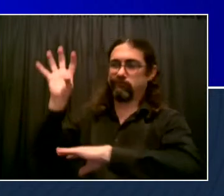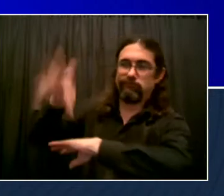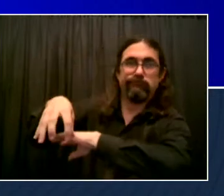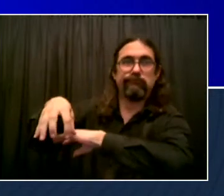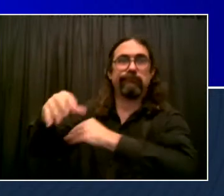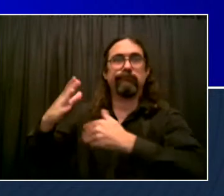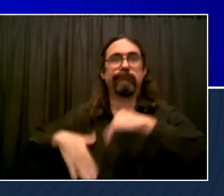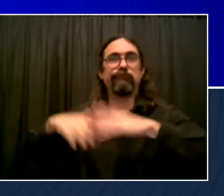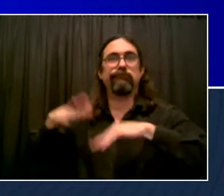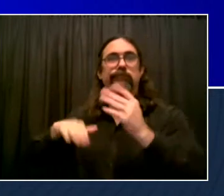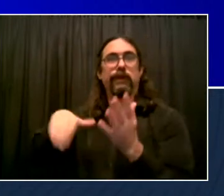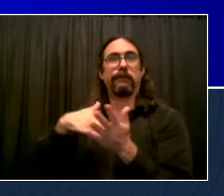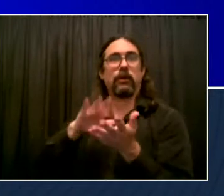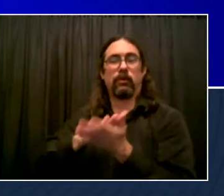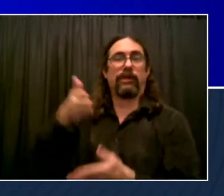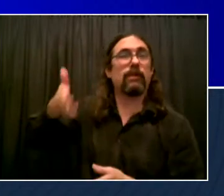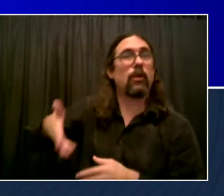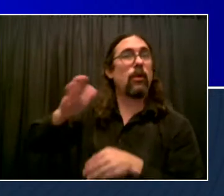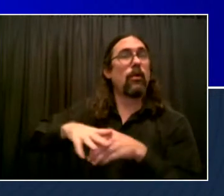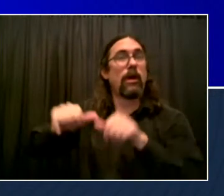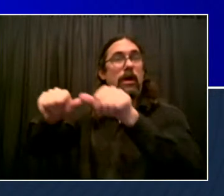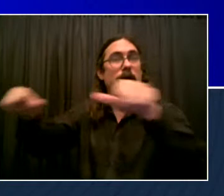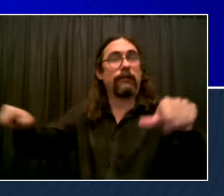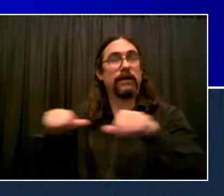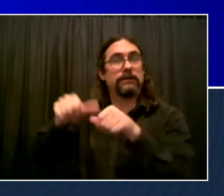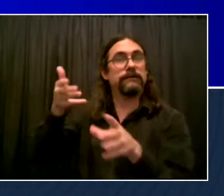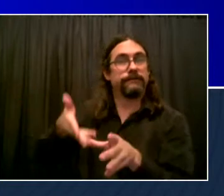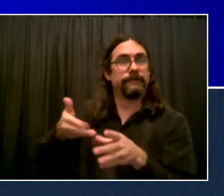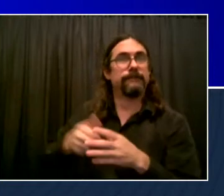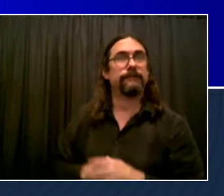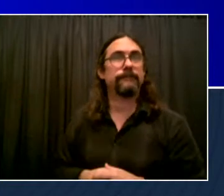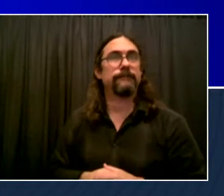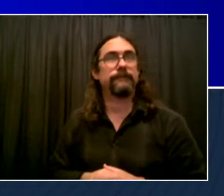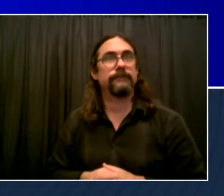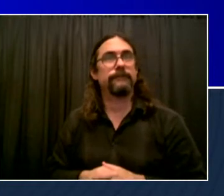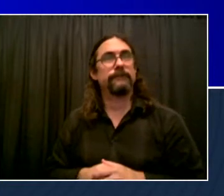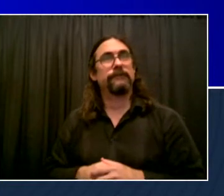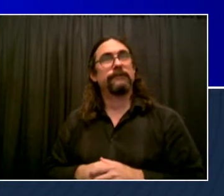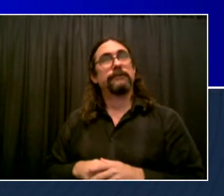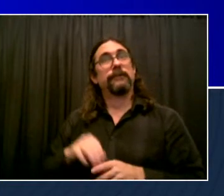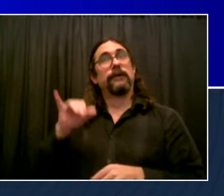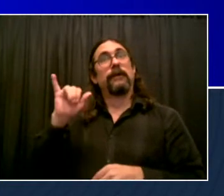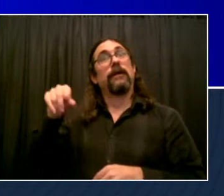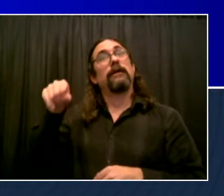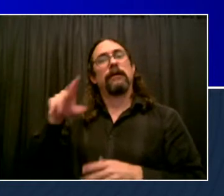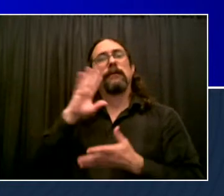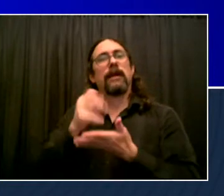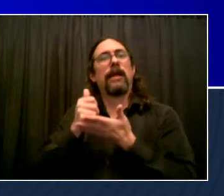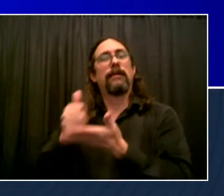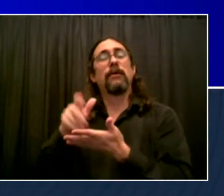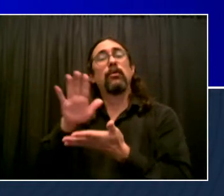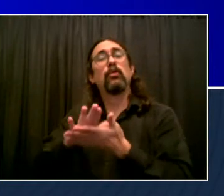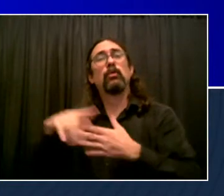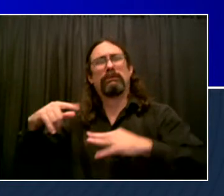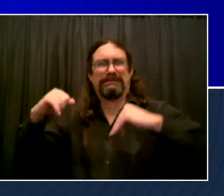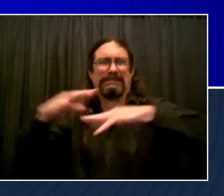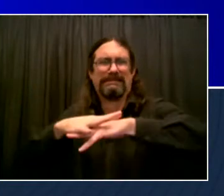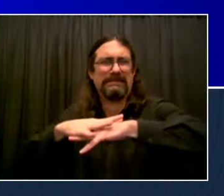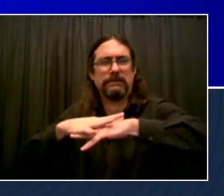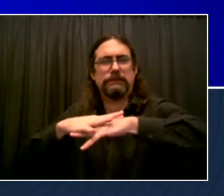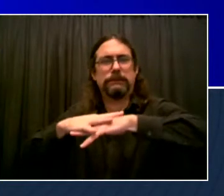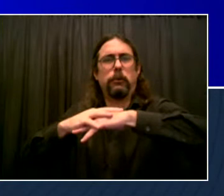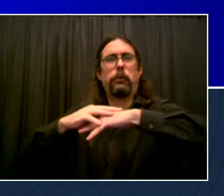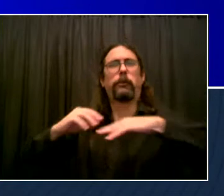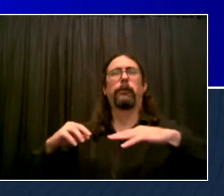550-seat new middle school. It will alleviate overcrowding. It'll give great opportunities for the kids in that community in Brooklyn. This